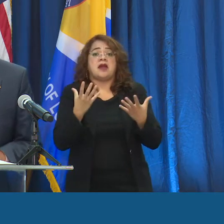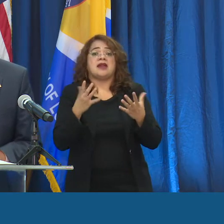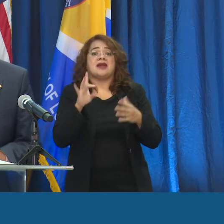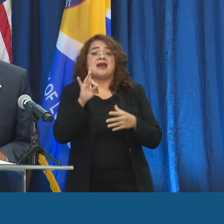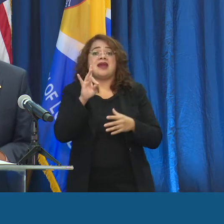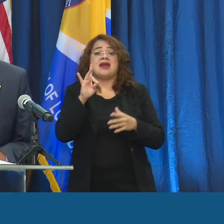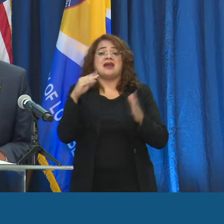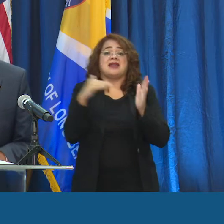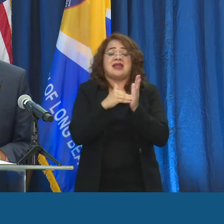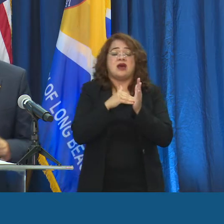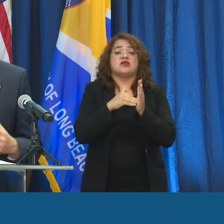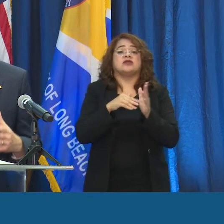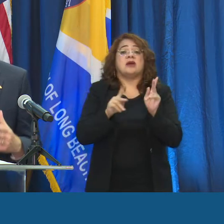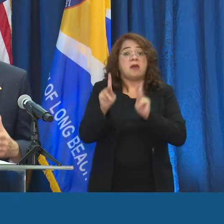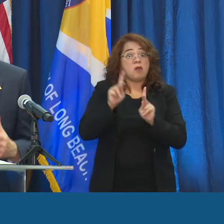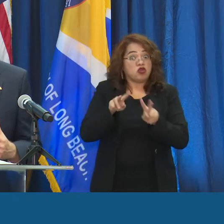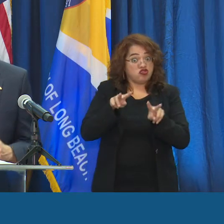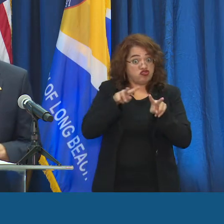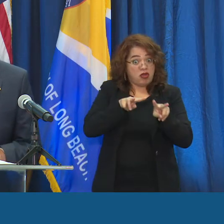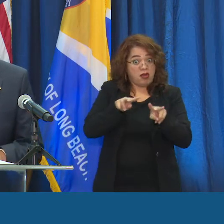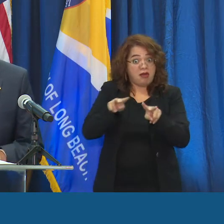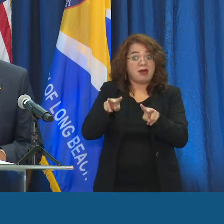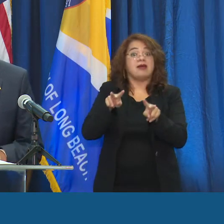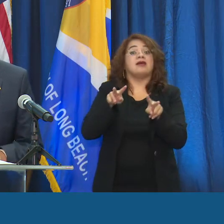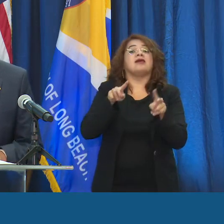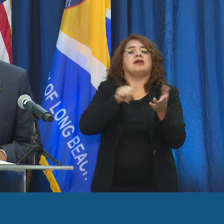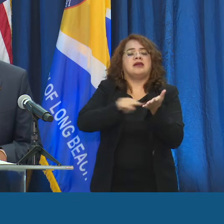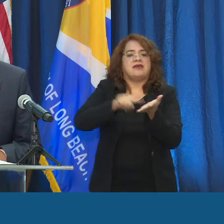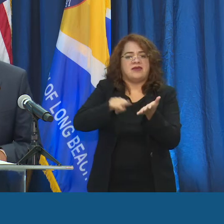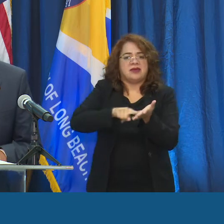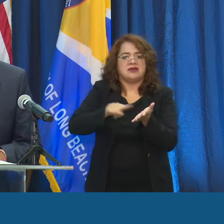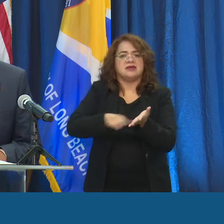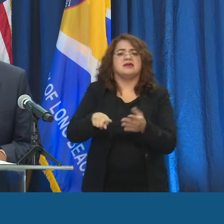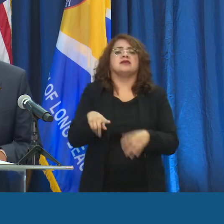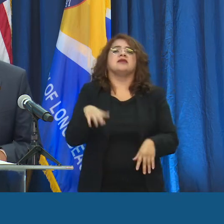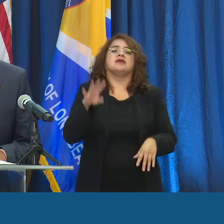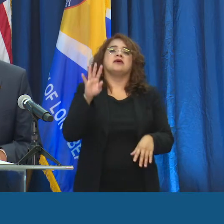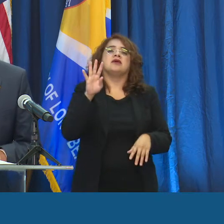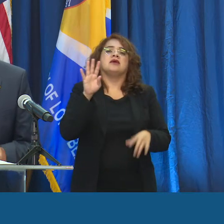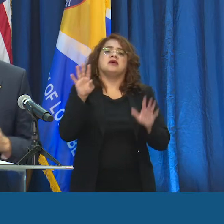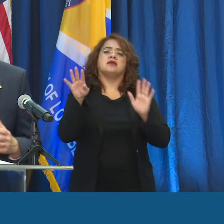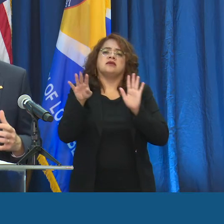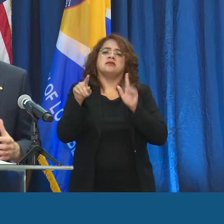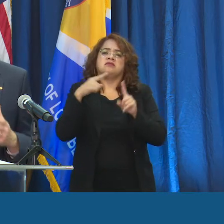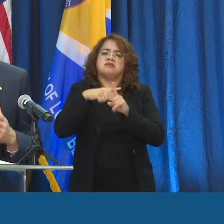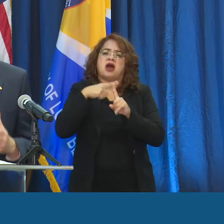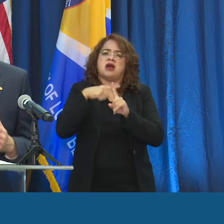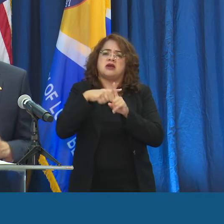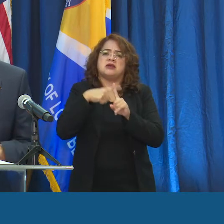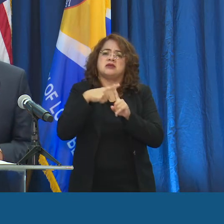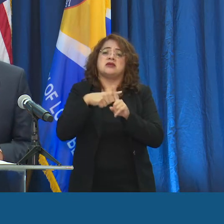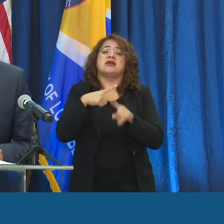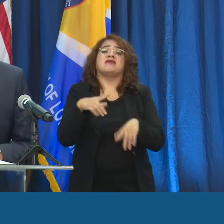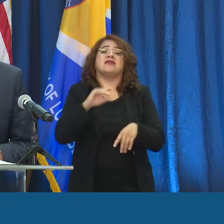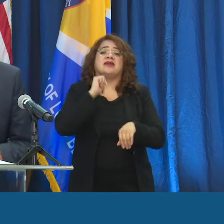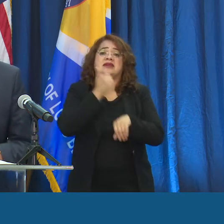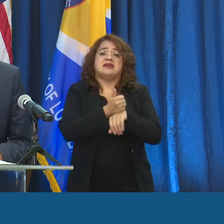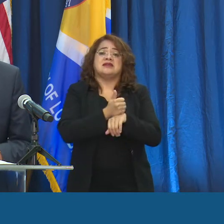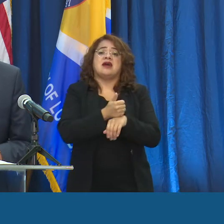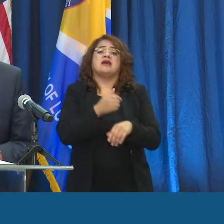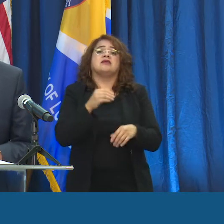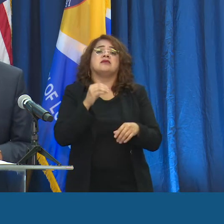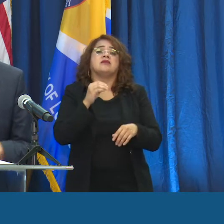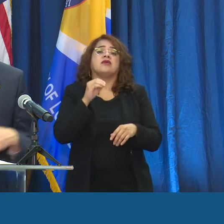investigated. We have established free medical care for over 4,100 individuals. We have sheltered over 300 people